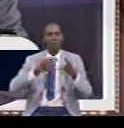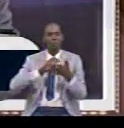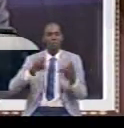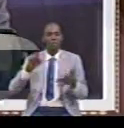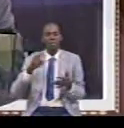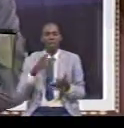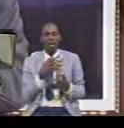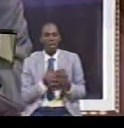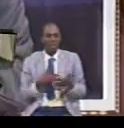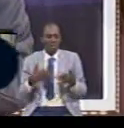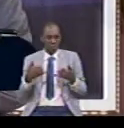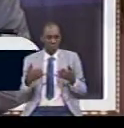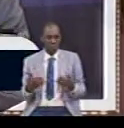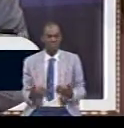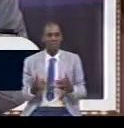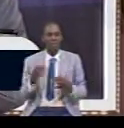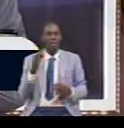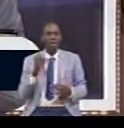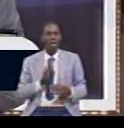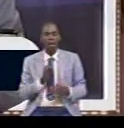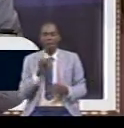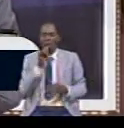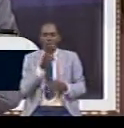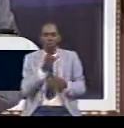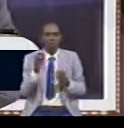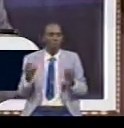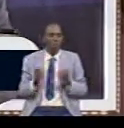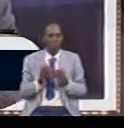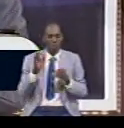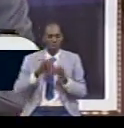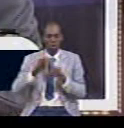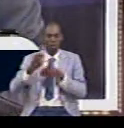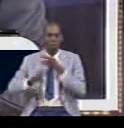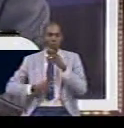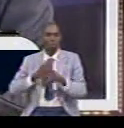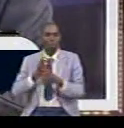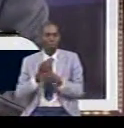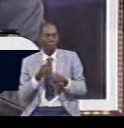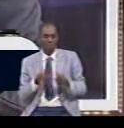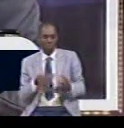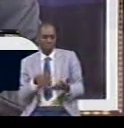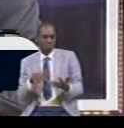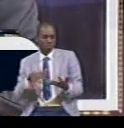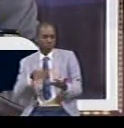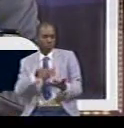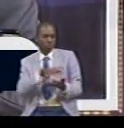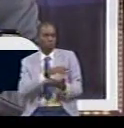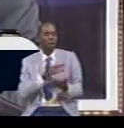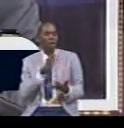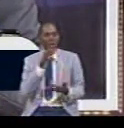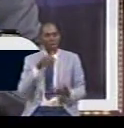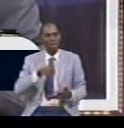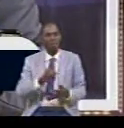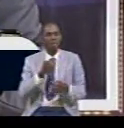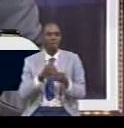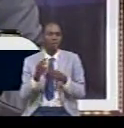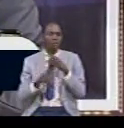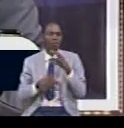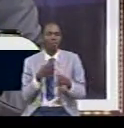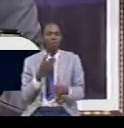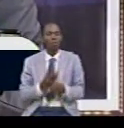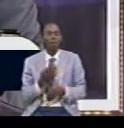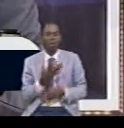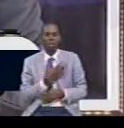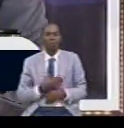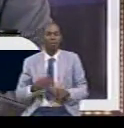It says, and now I am no more in the world, but these are in the world, and I come unto